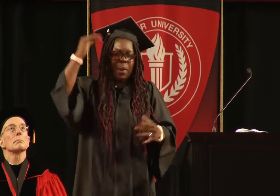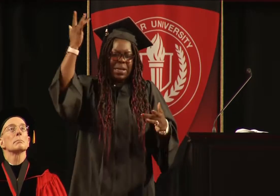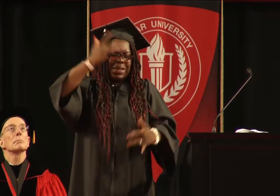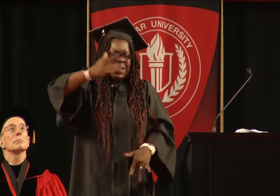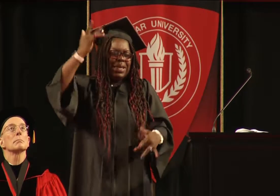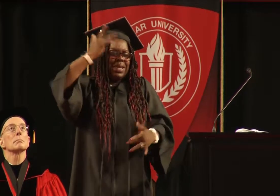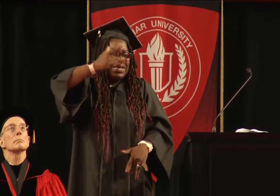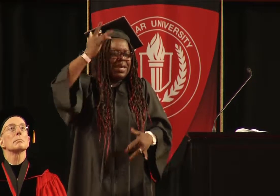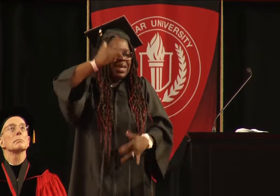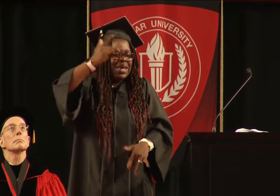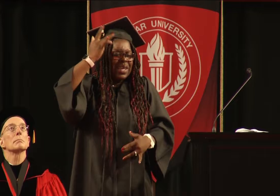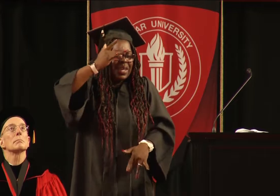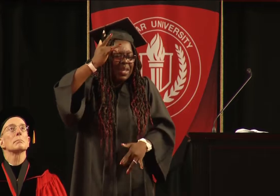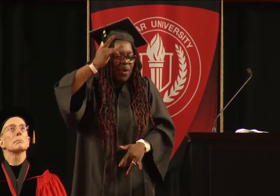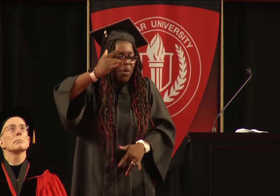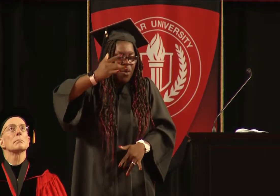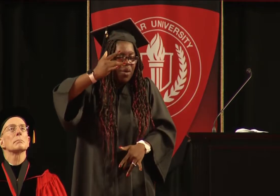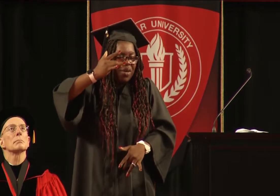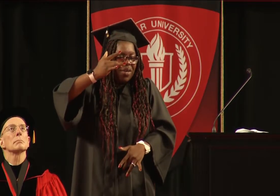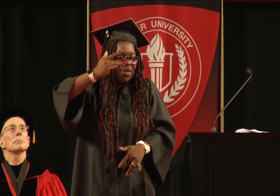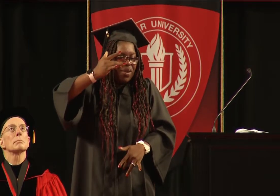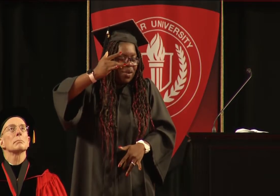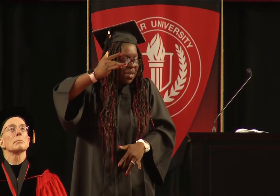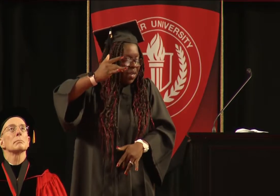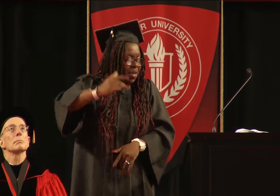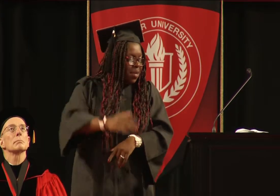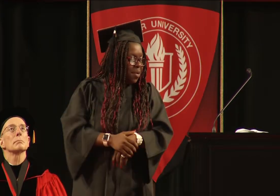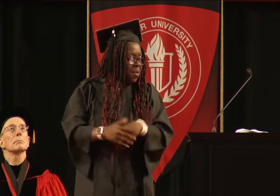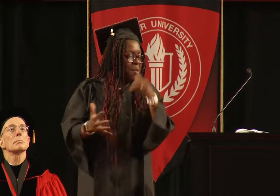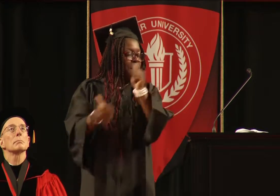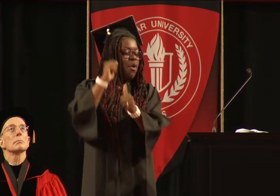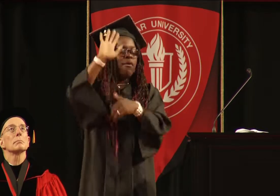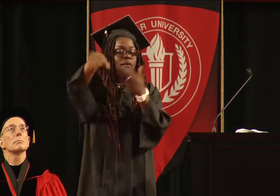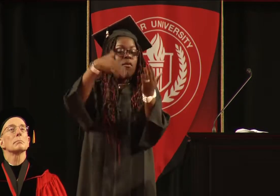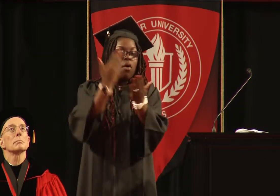Just thank you for helping when I was homesick.